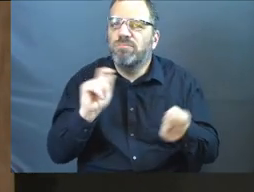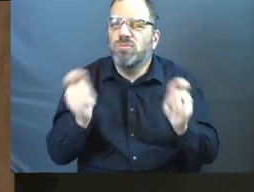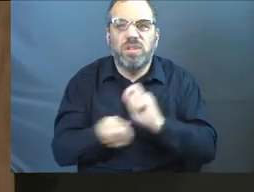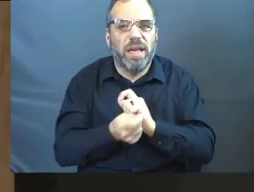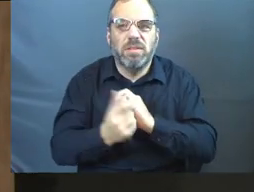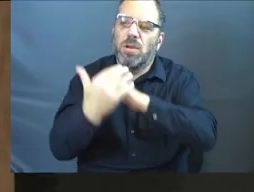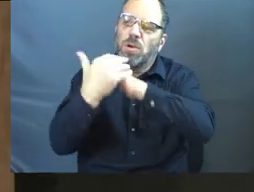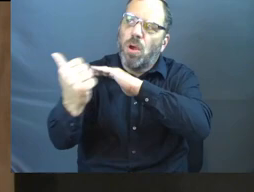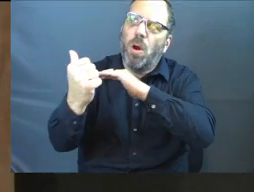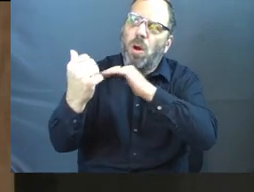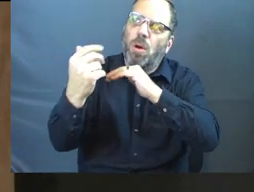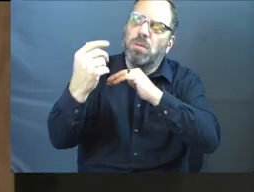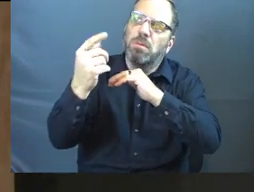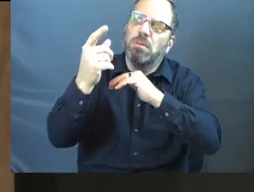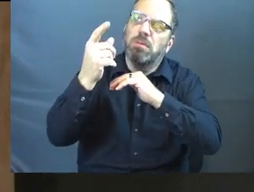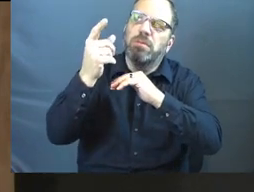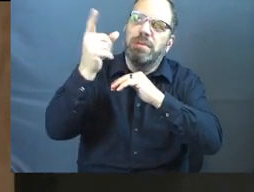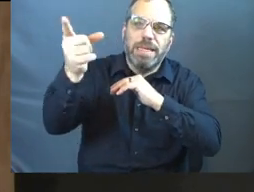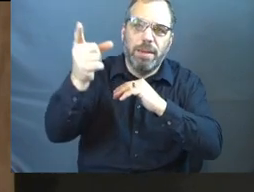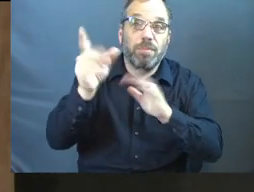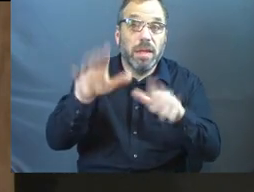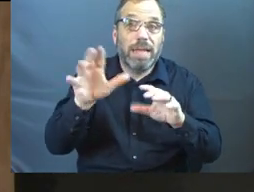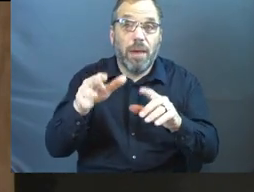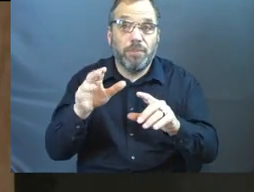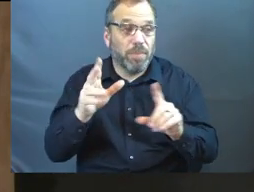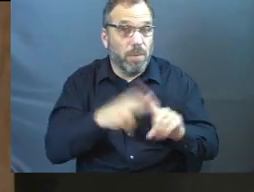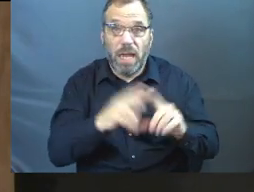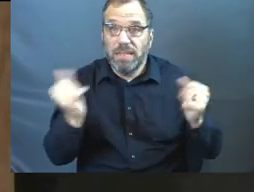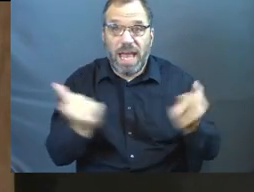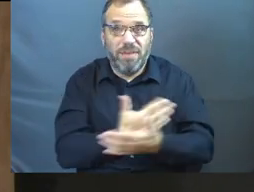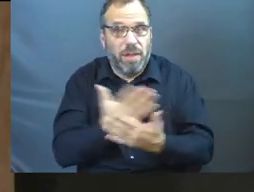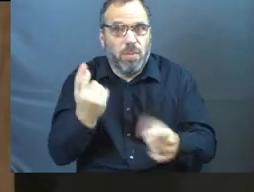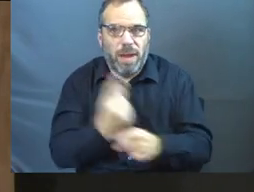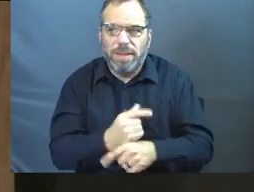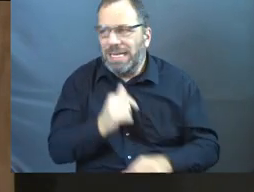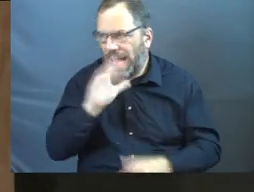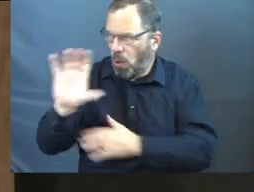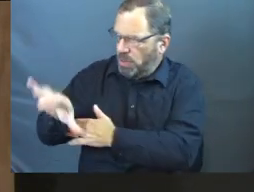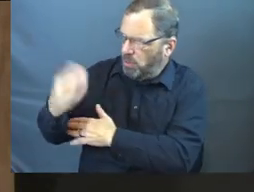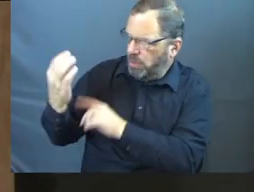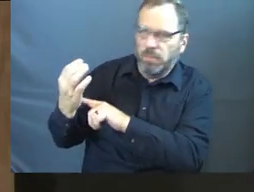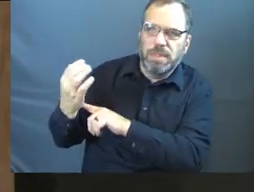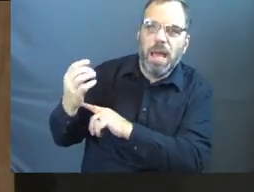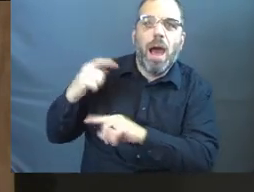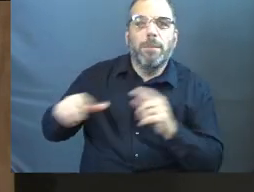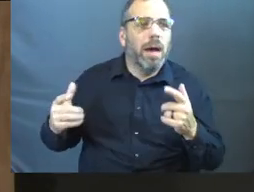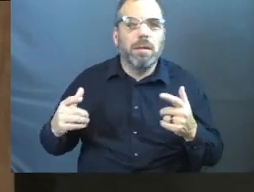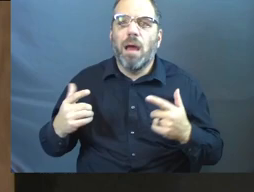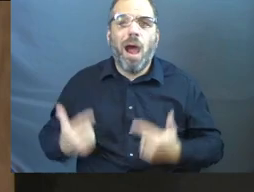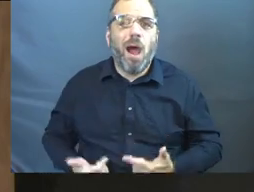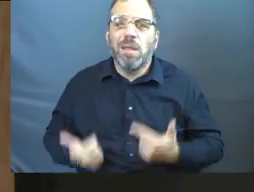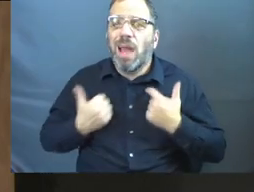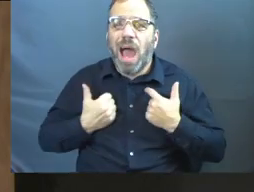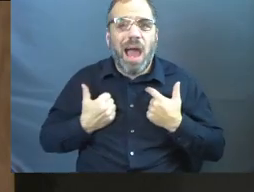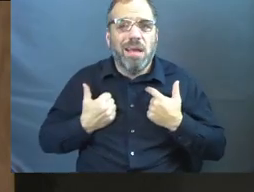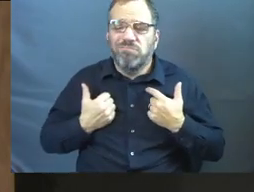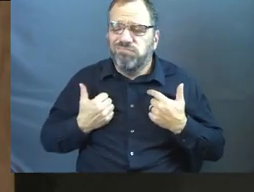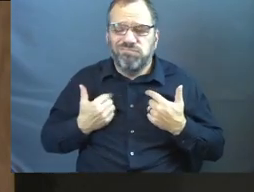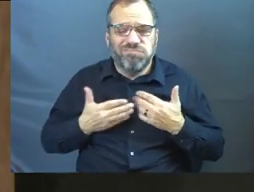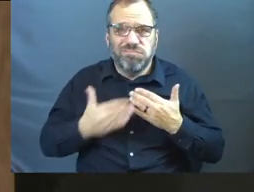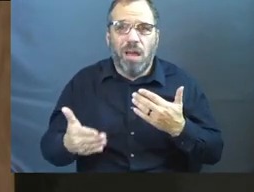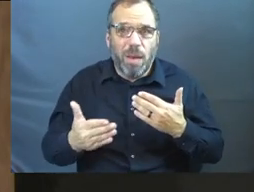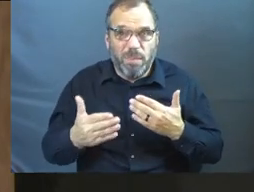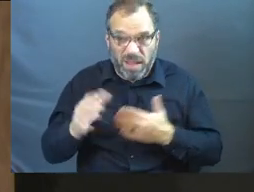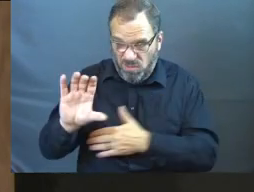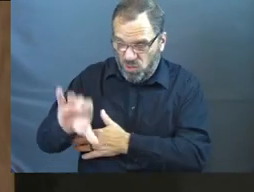are called to be used by him. And this applies for everything, of course, right? Not just Christmas time, but just our lives in general. But isn't